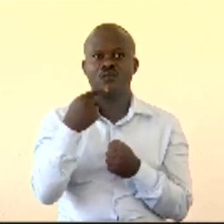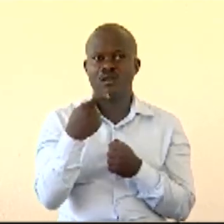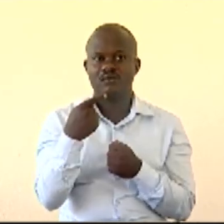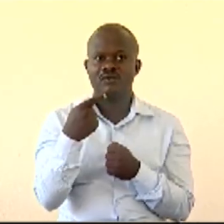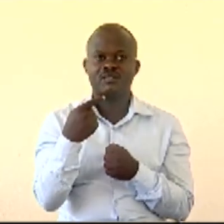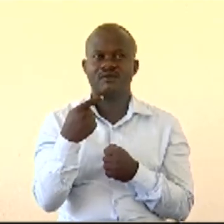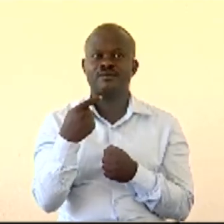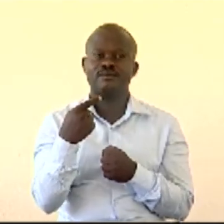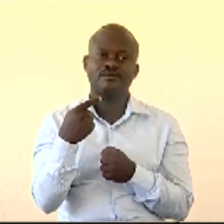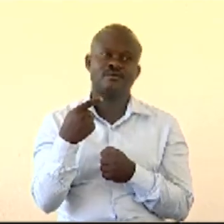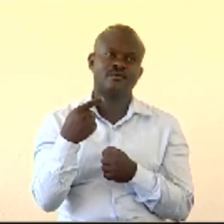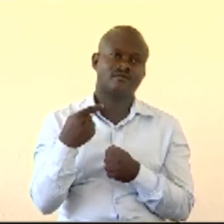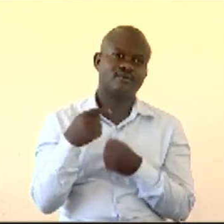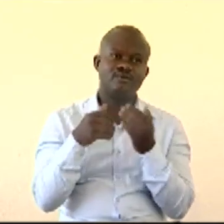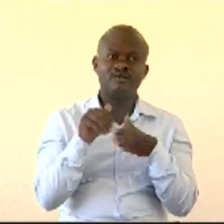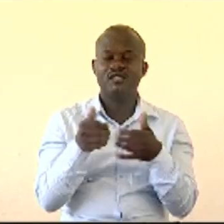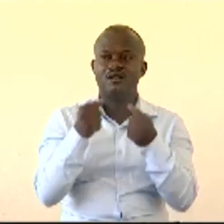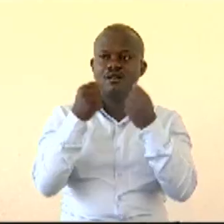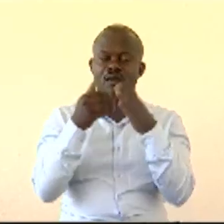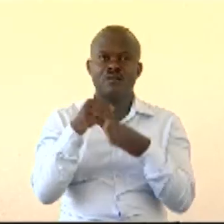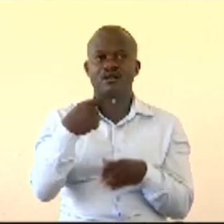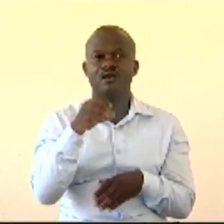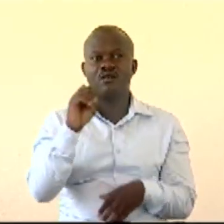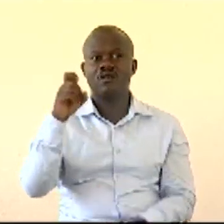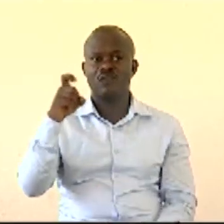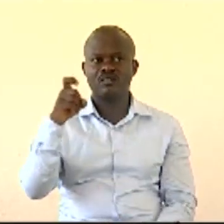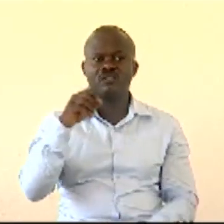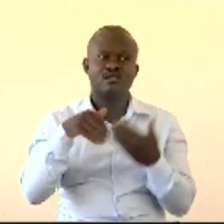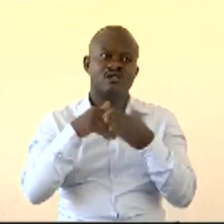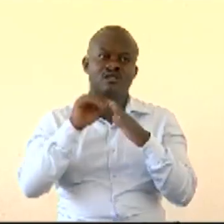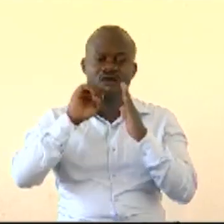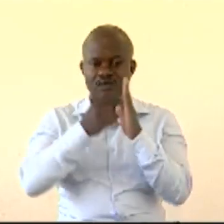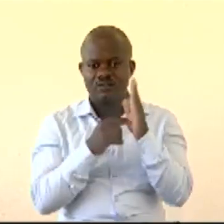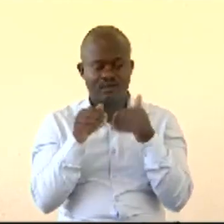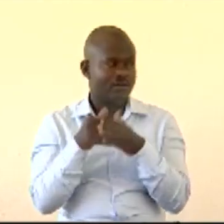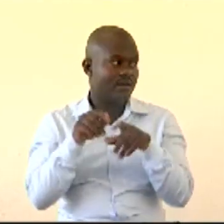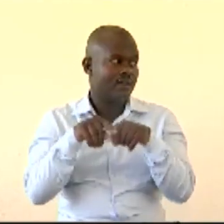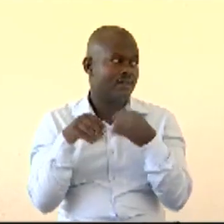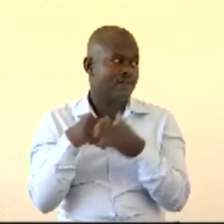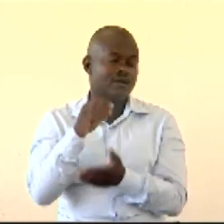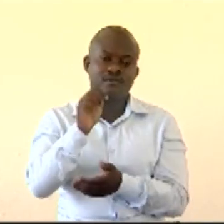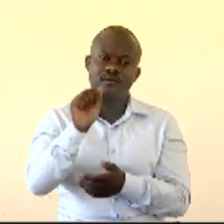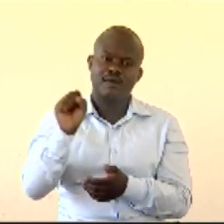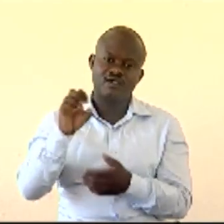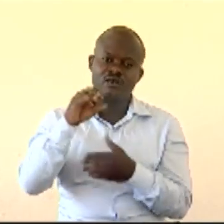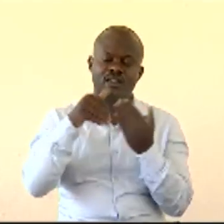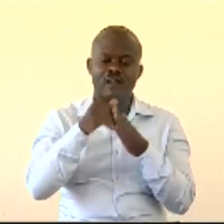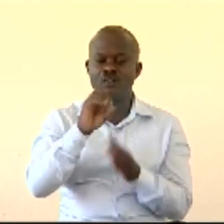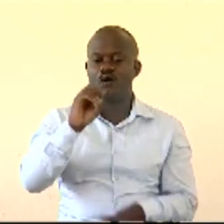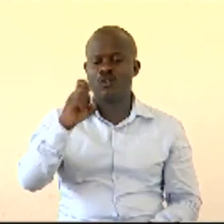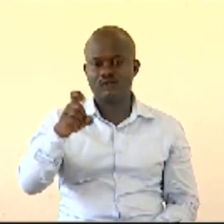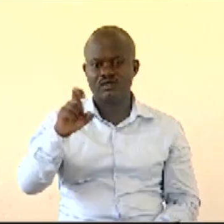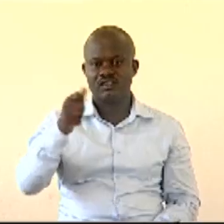Now, 16 grams need how many grams of oxygen? You can also determine the mass of that oxygen. So